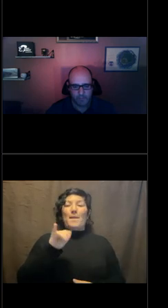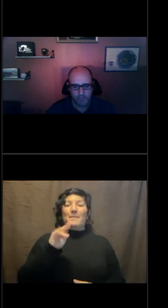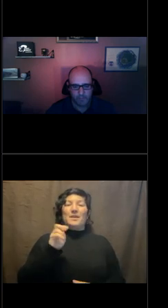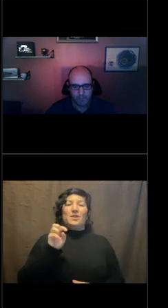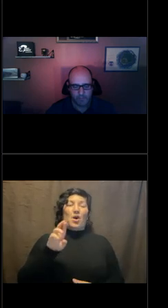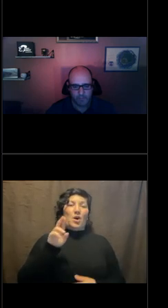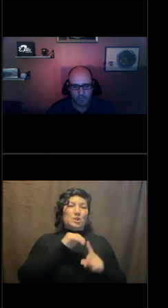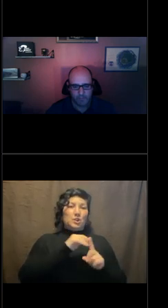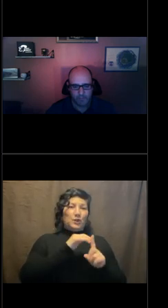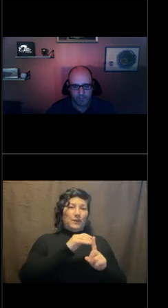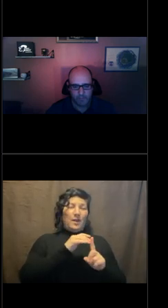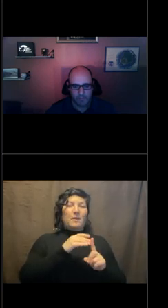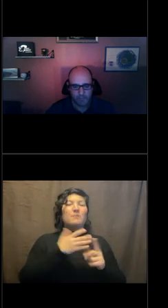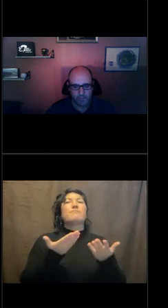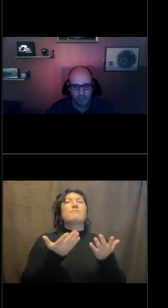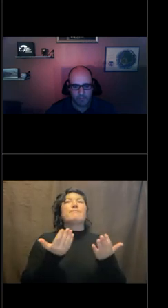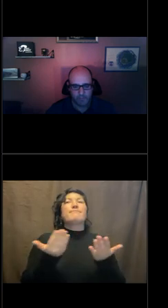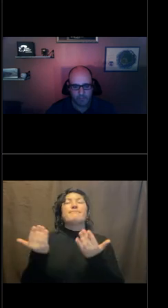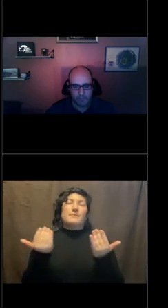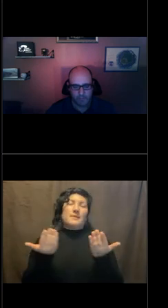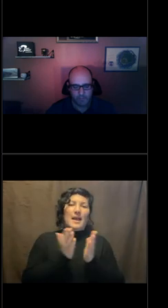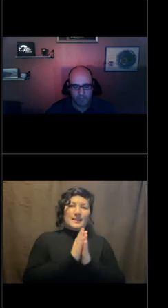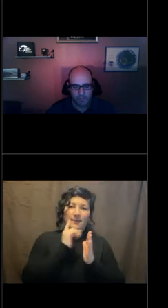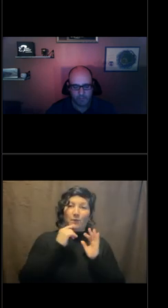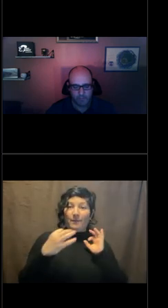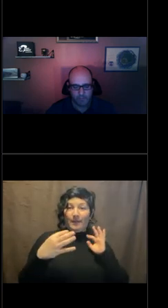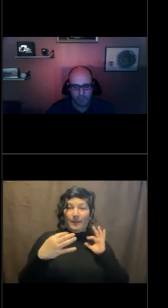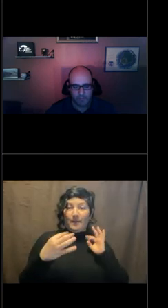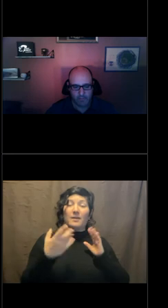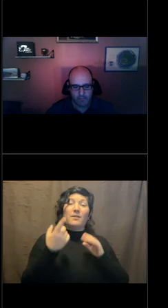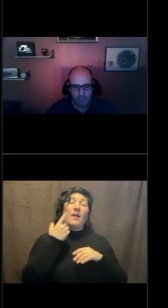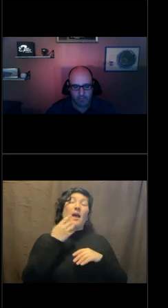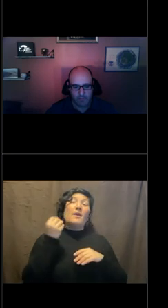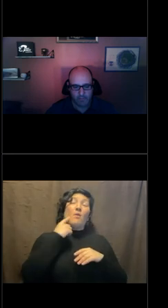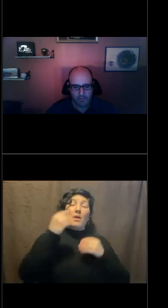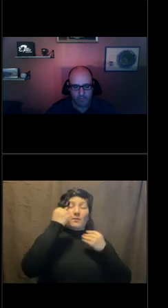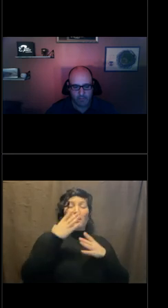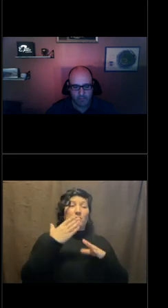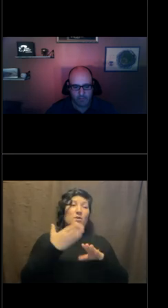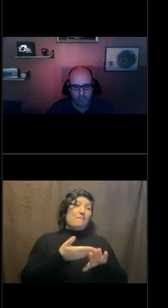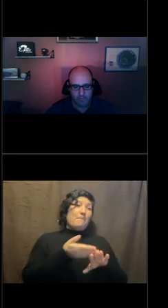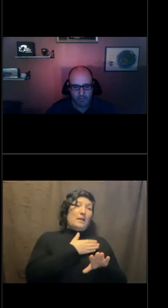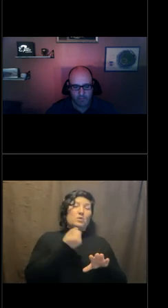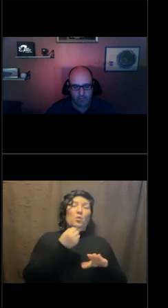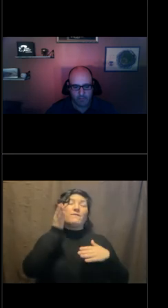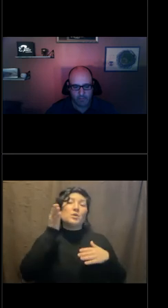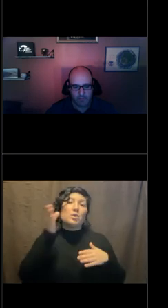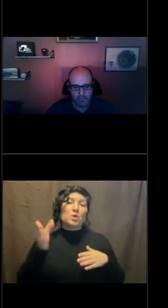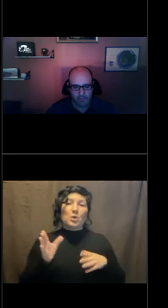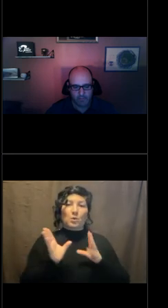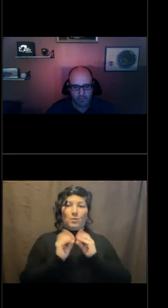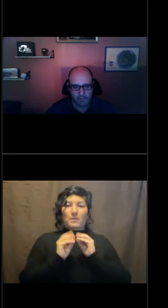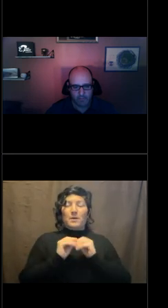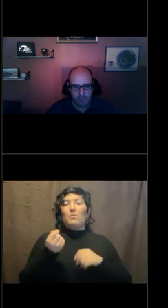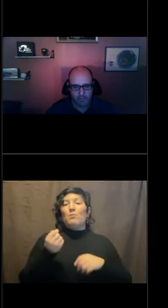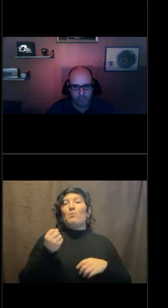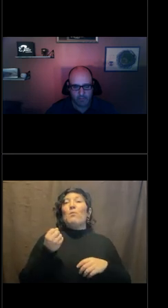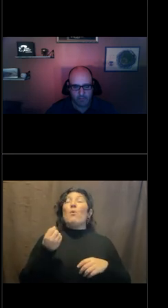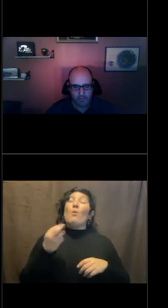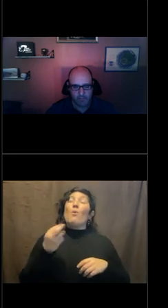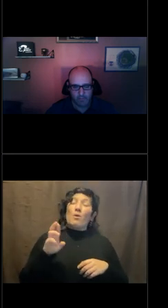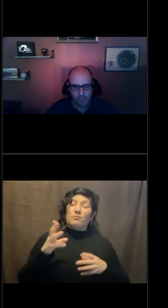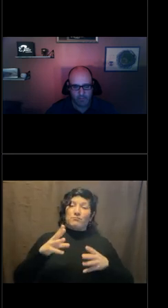for information on past and upcoming webinars, or to receive a NOAA Live iron-on patch,